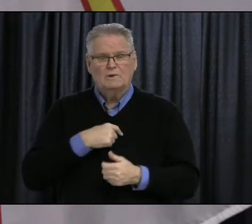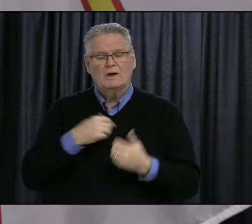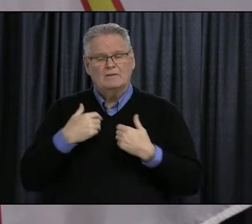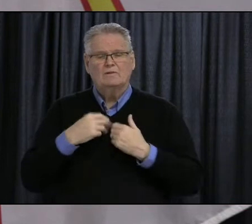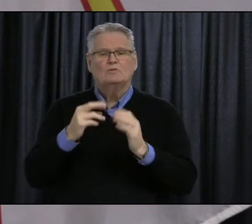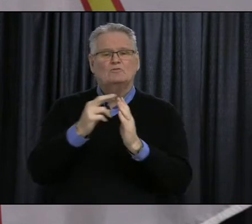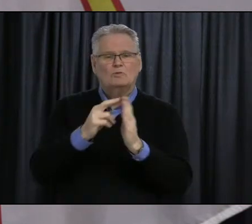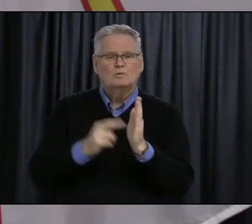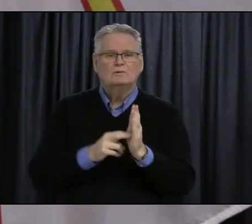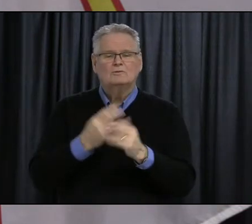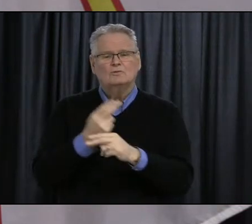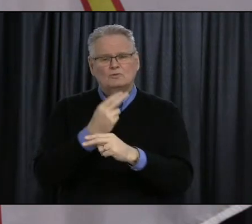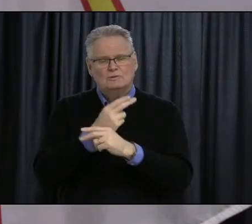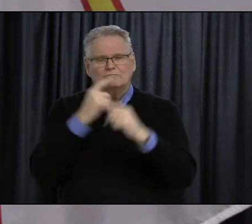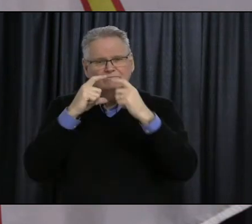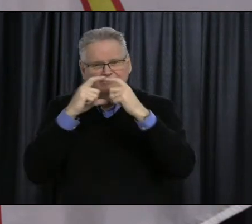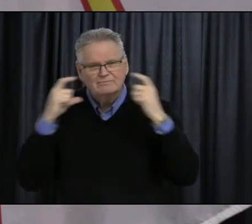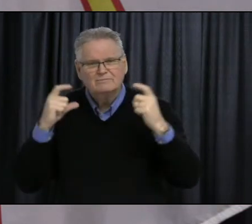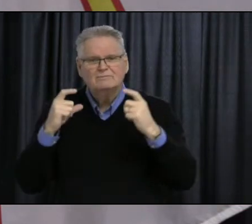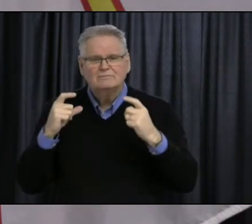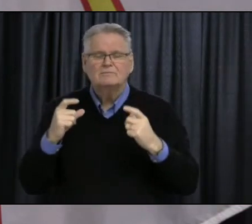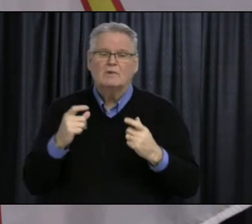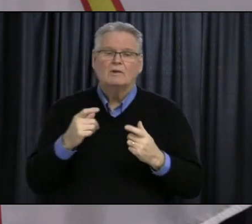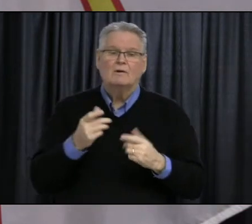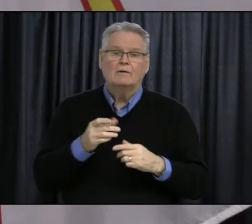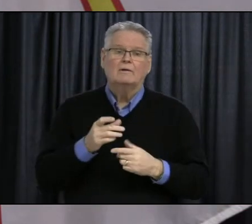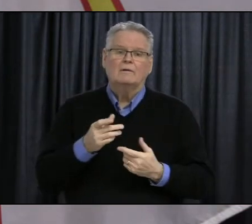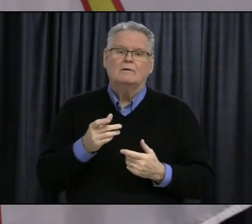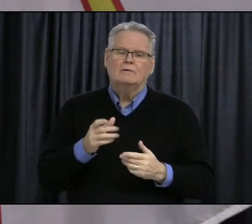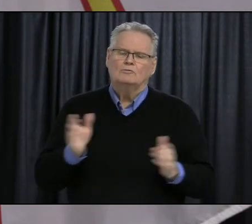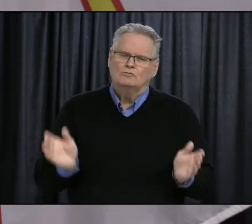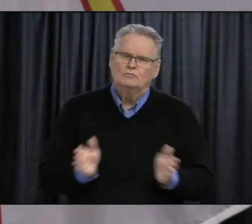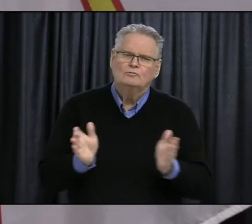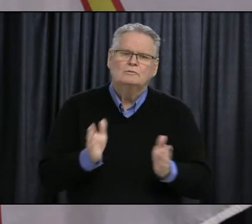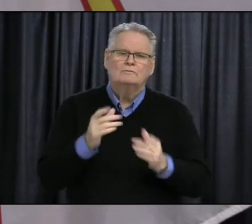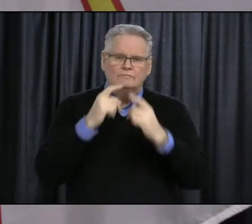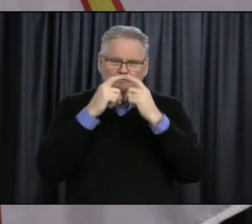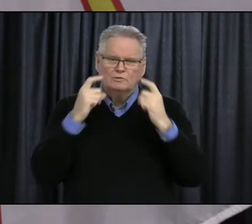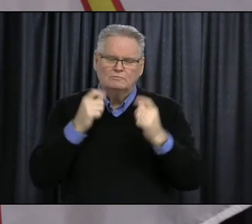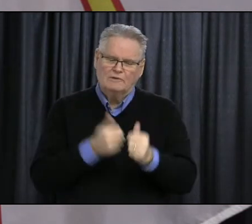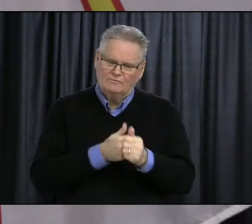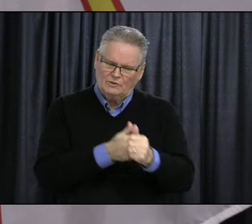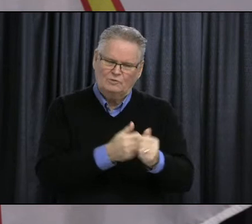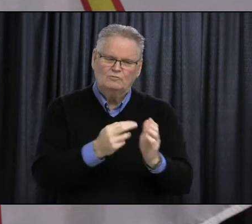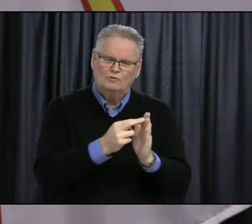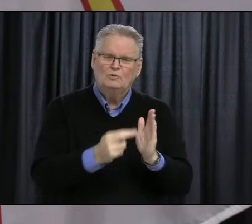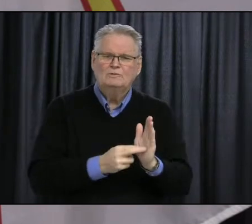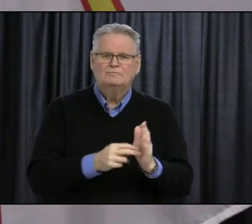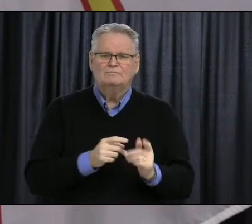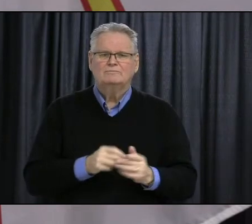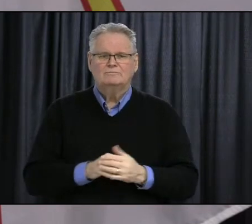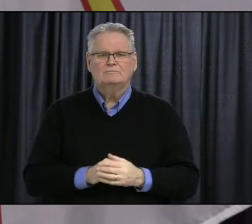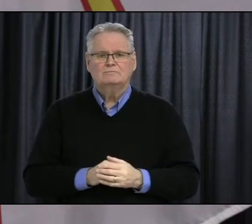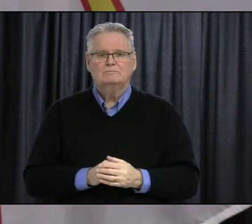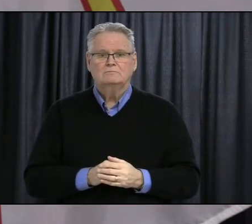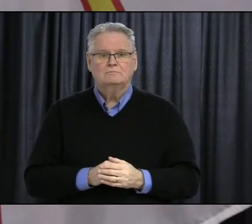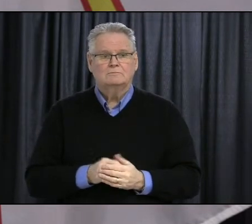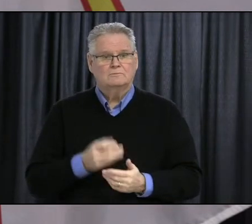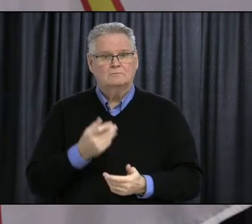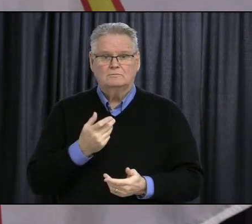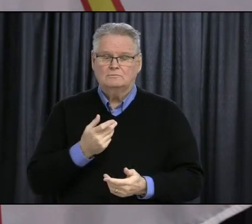another reason why you should definitely follow that special measures order and wear your mask. You know, it's not just about